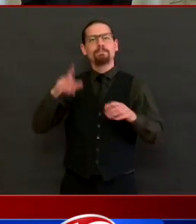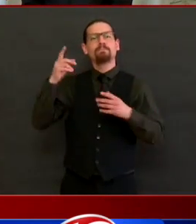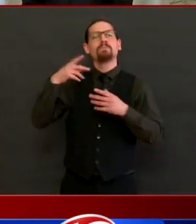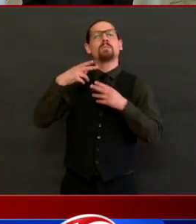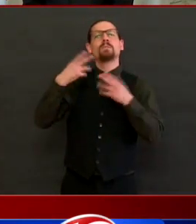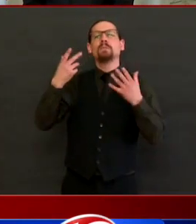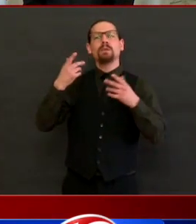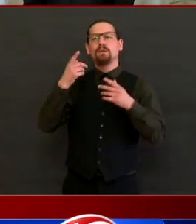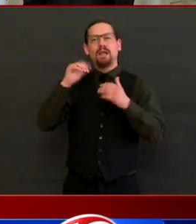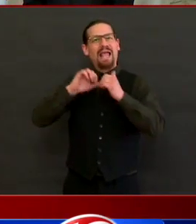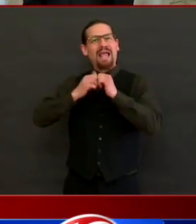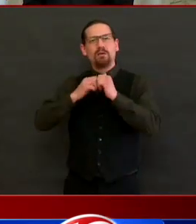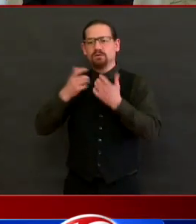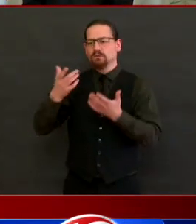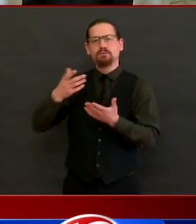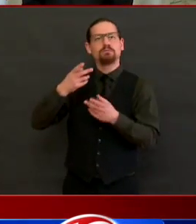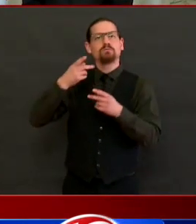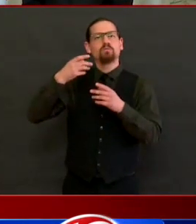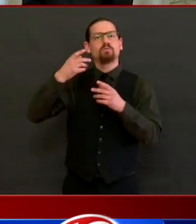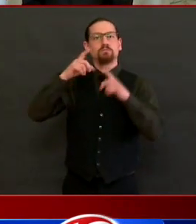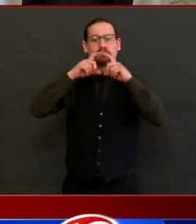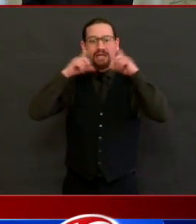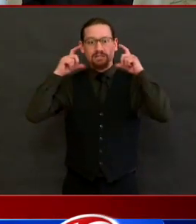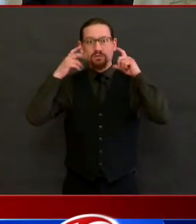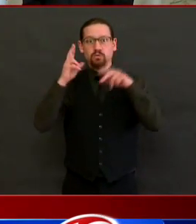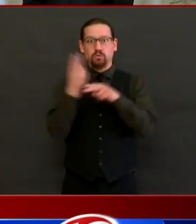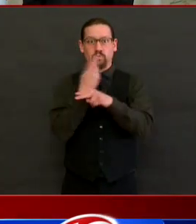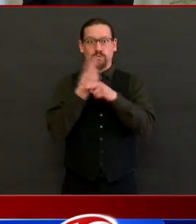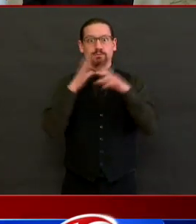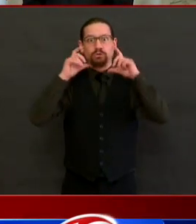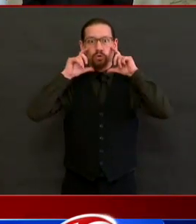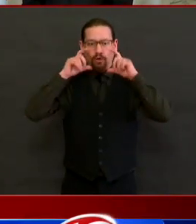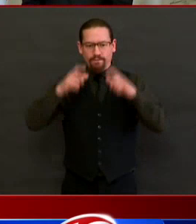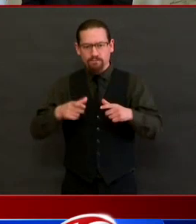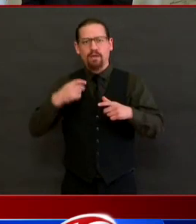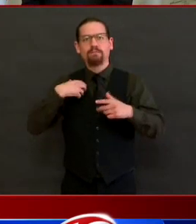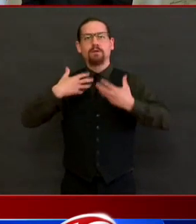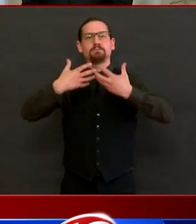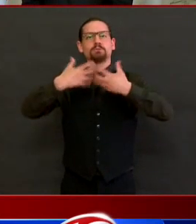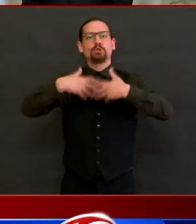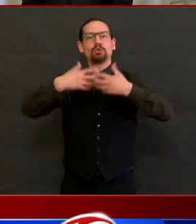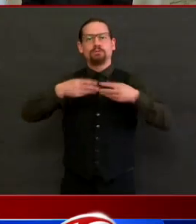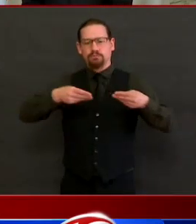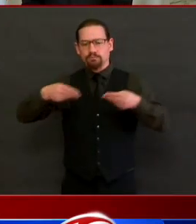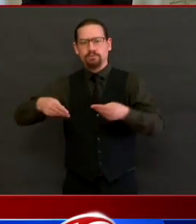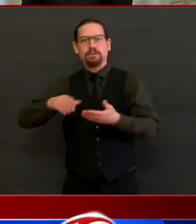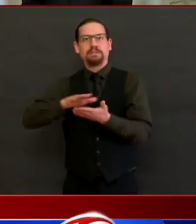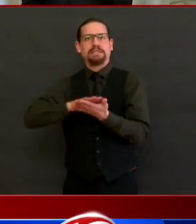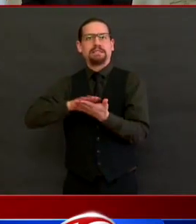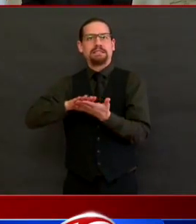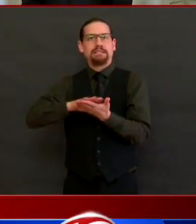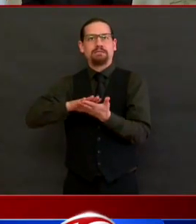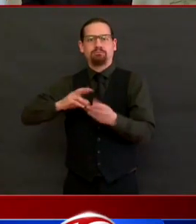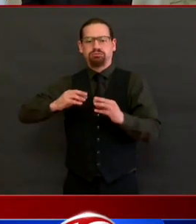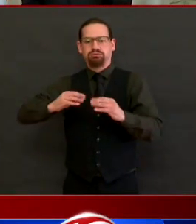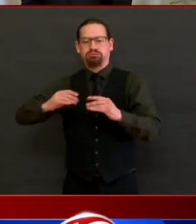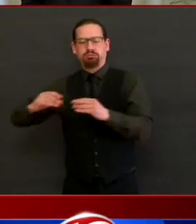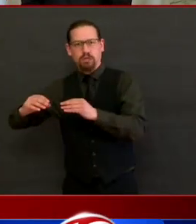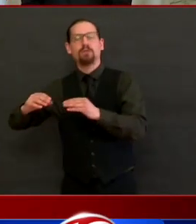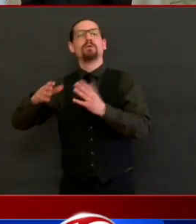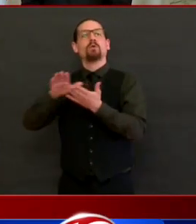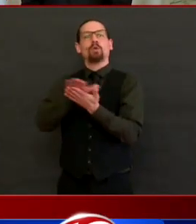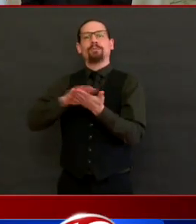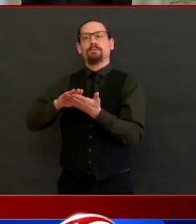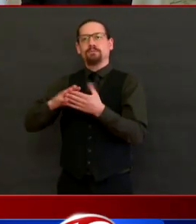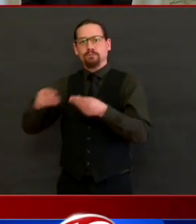time. We're getting more orders in. So we're gonna get you there. Hang in there, continue to be brave, keep saving Rhode Islanders' lives,